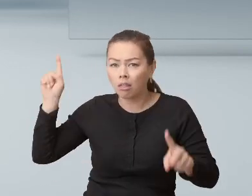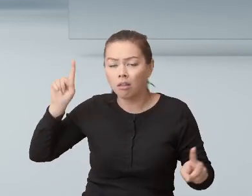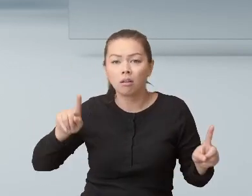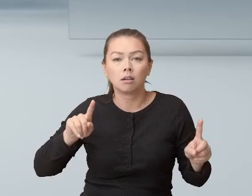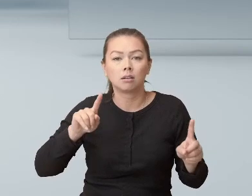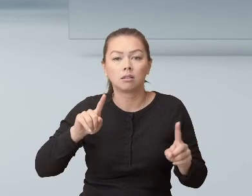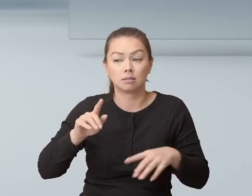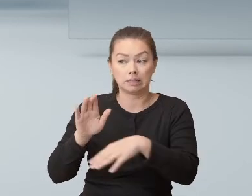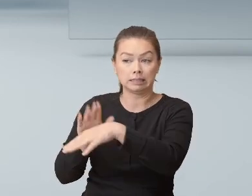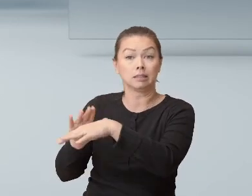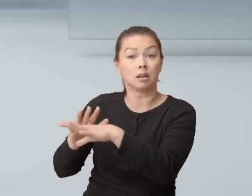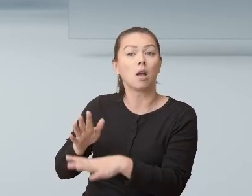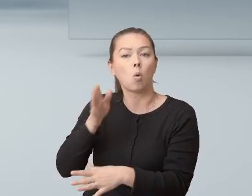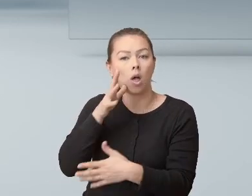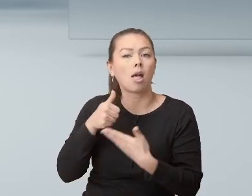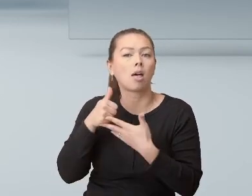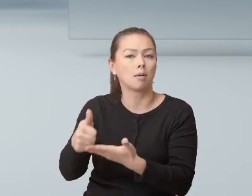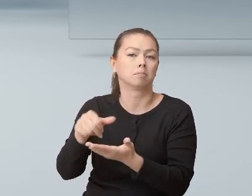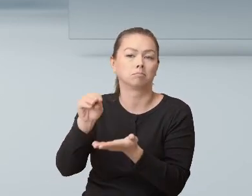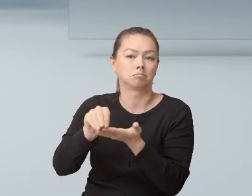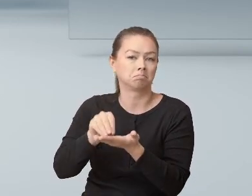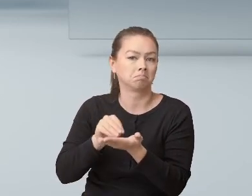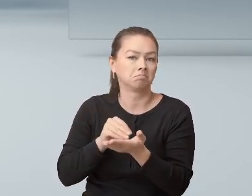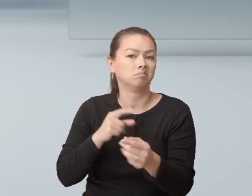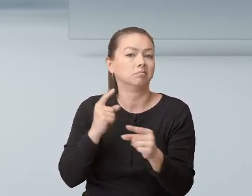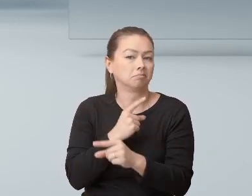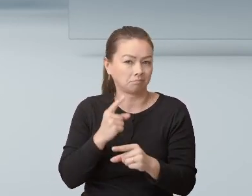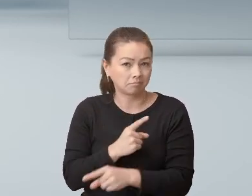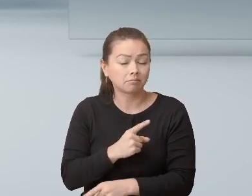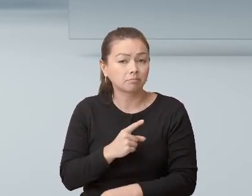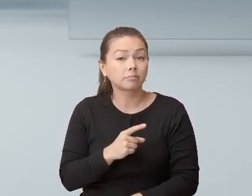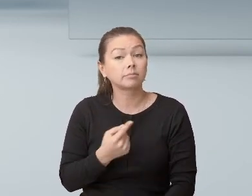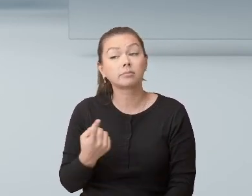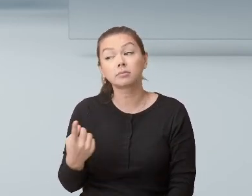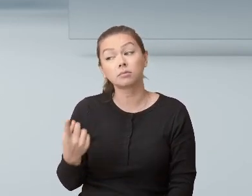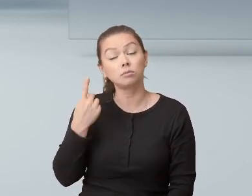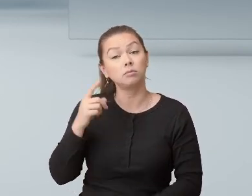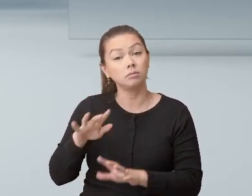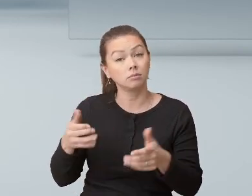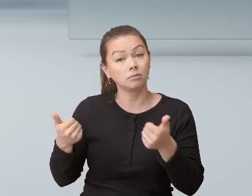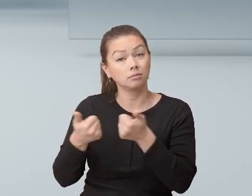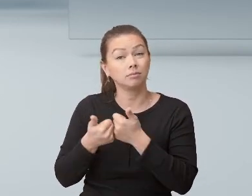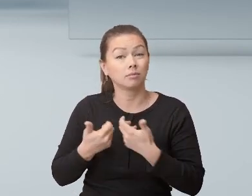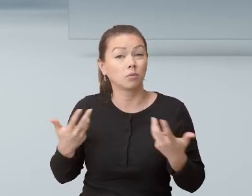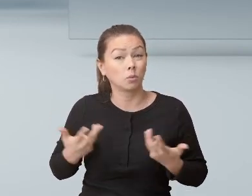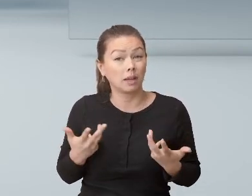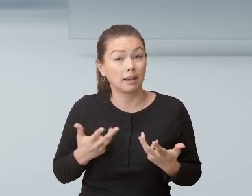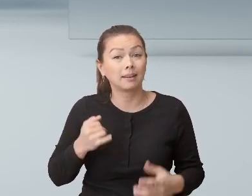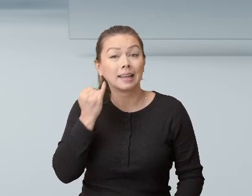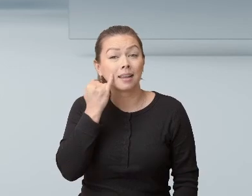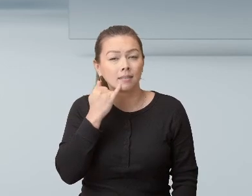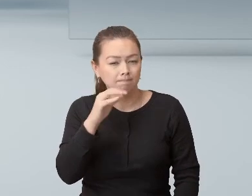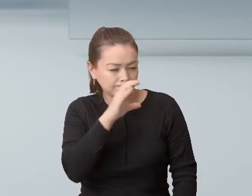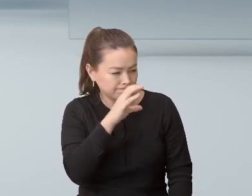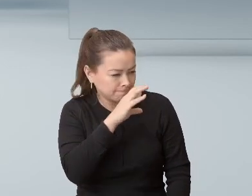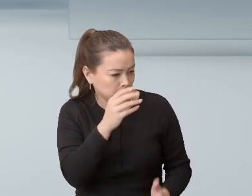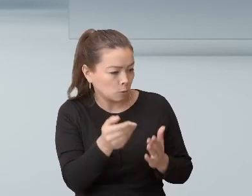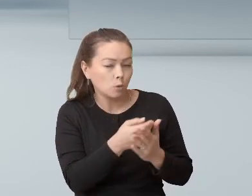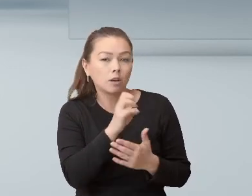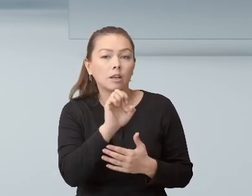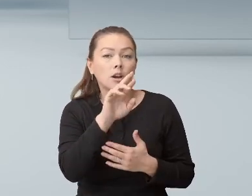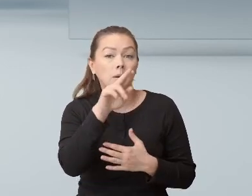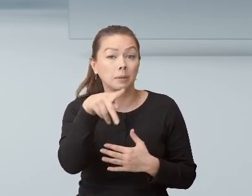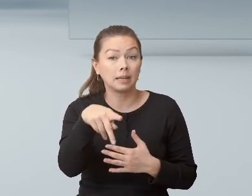challenge or caution about that is that when you go to look at a new ERP, there are often processes that are considered best